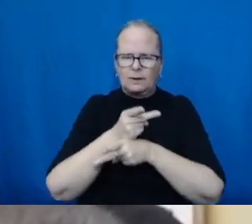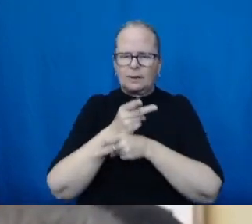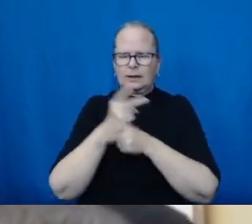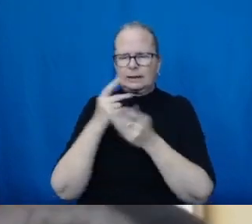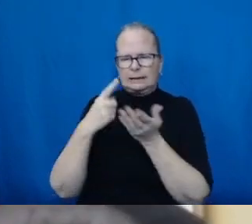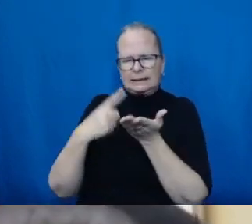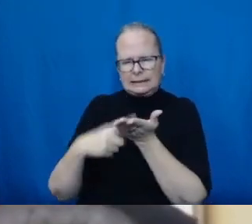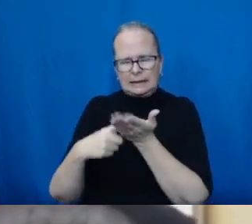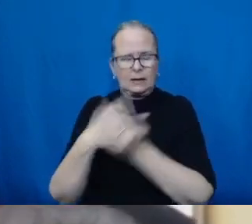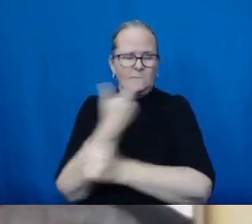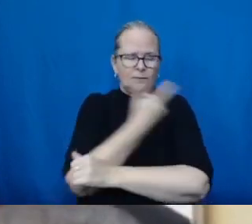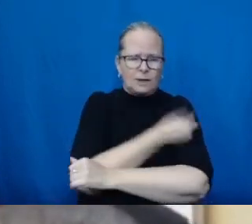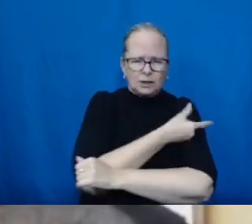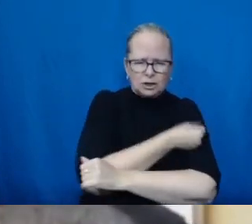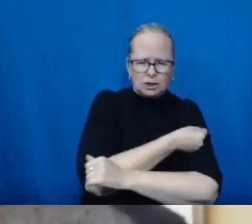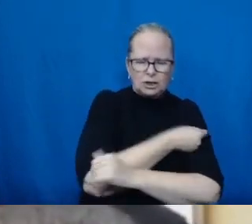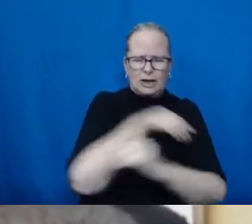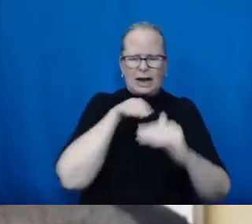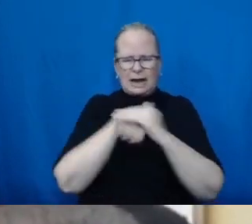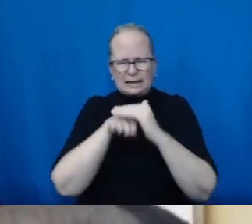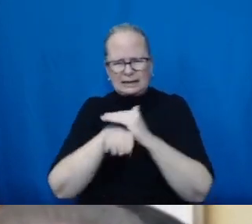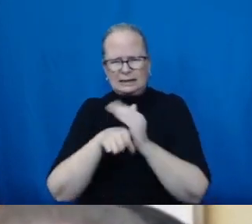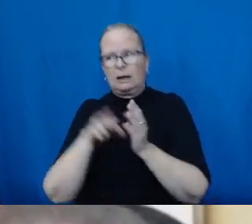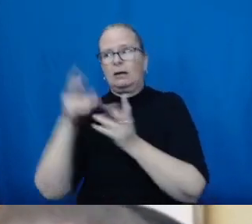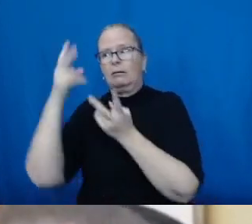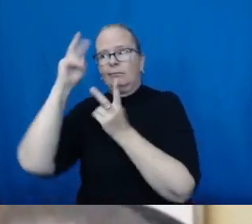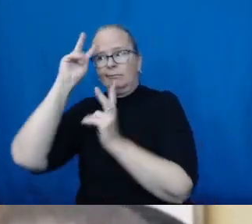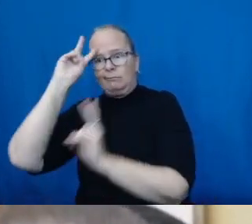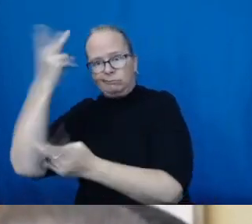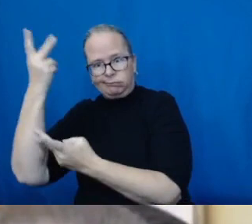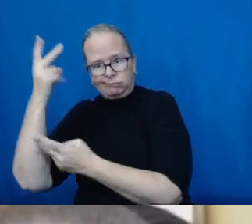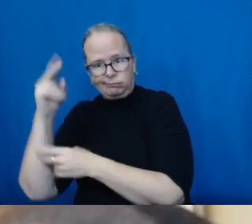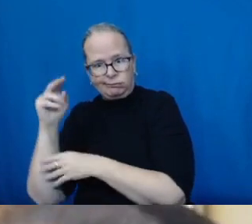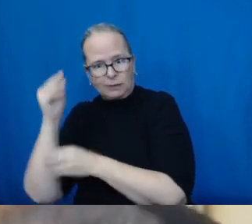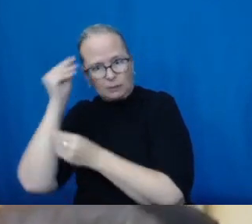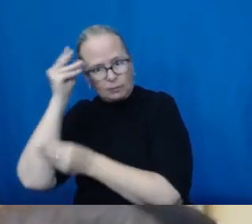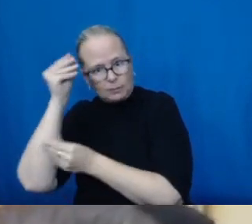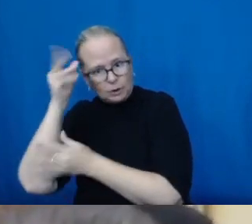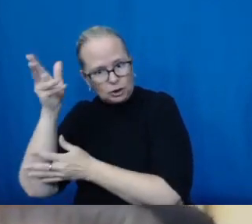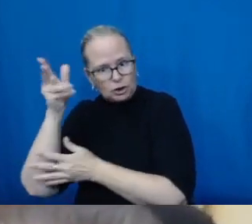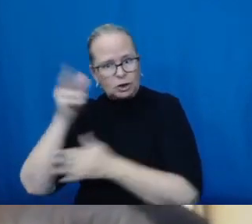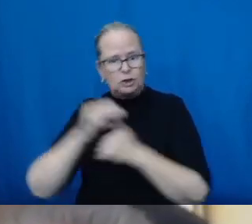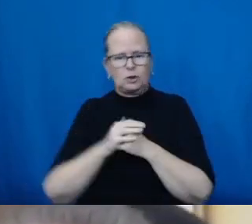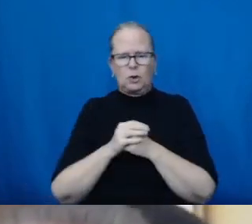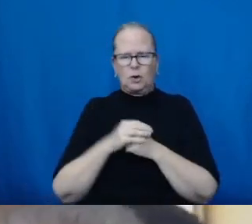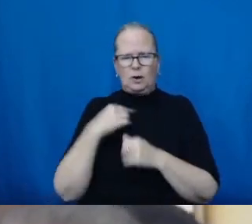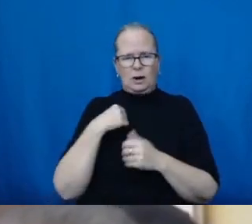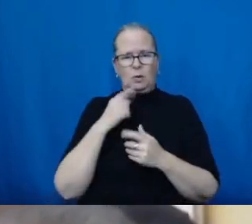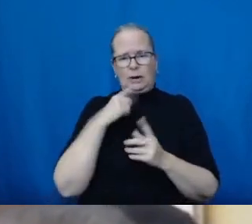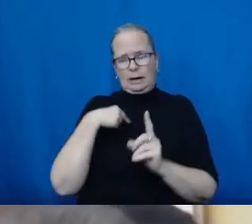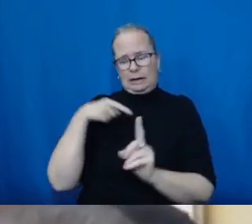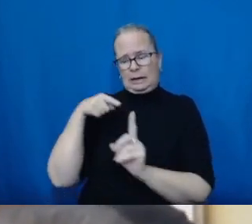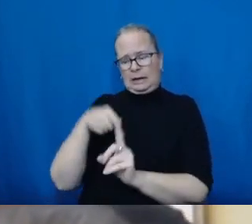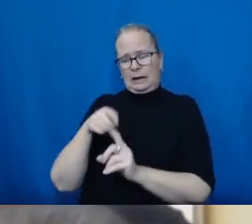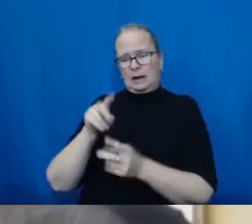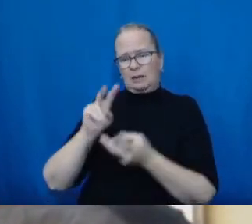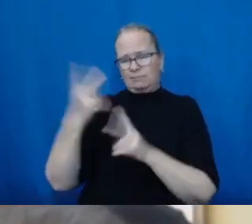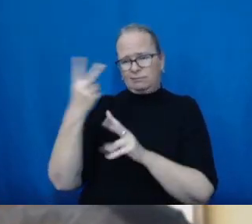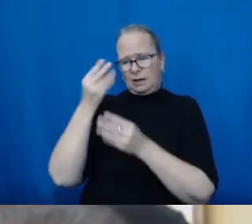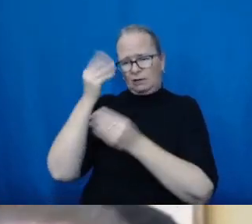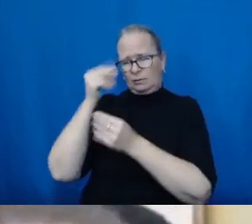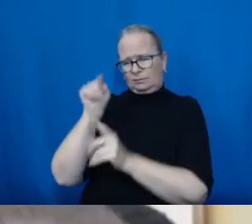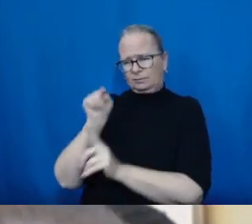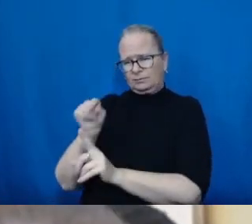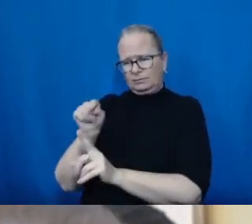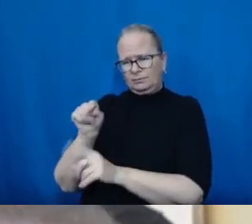since we are talking about misinformation, is getting into some of that nuance that gets